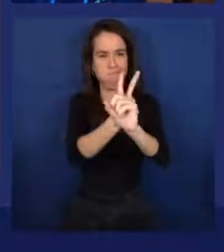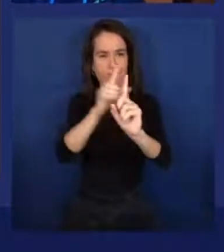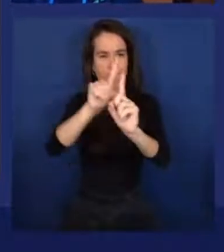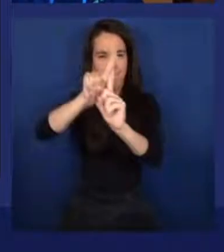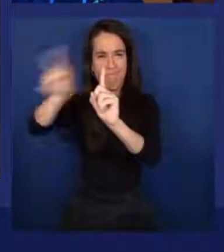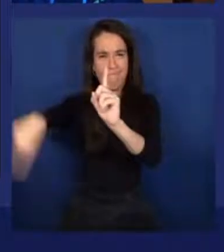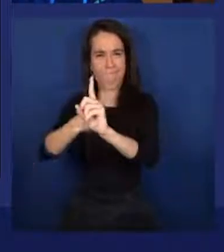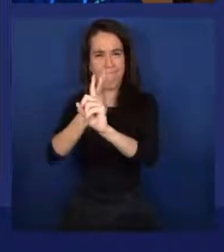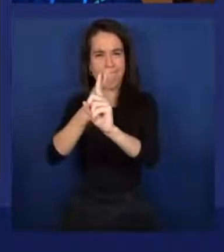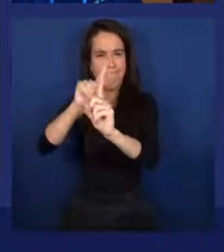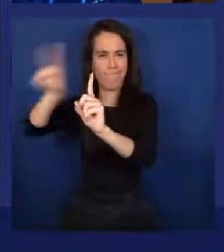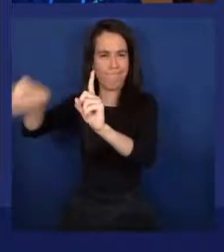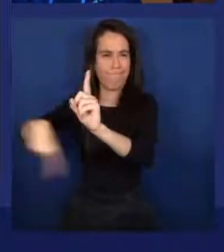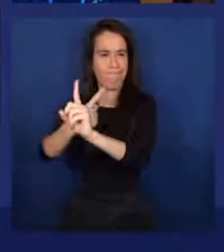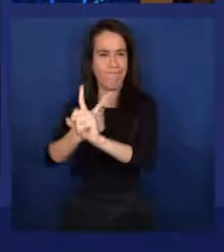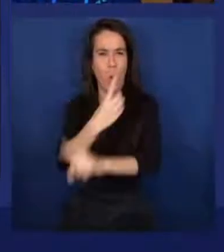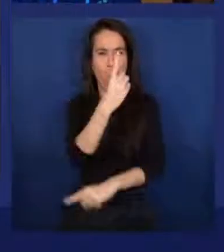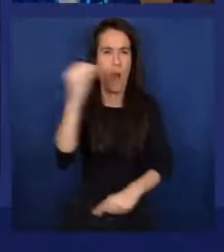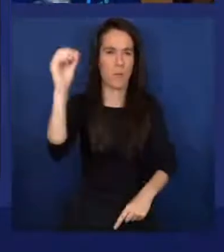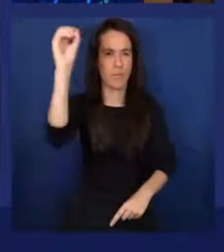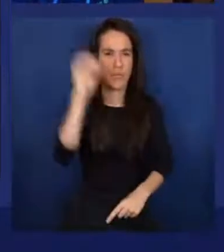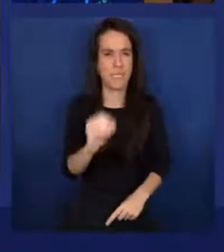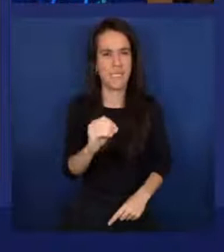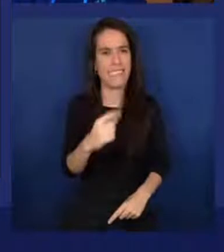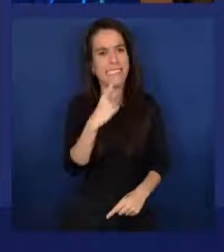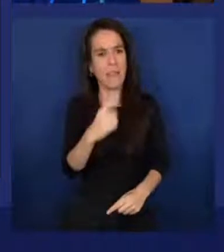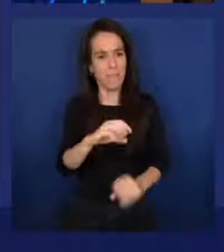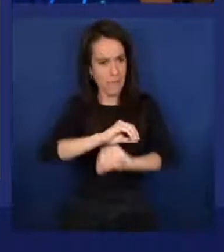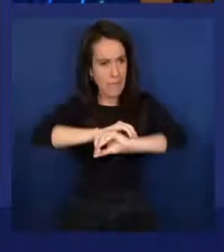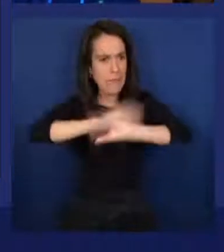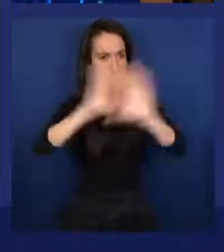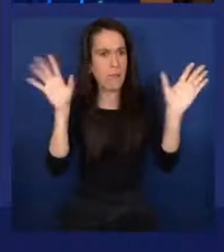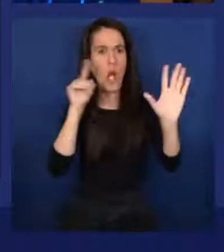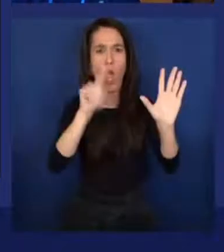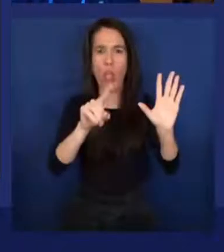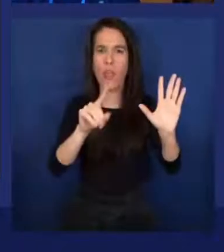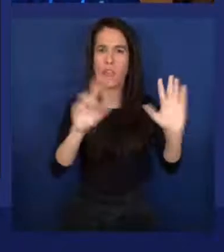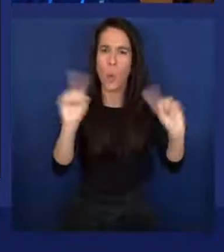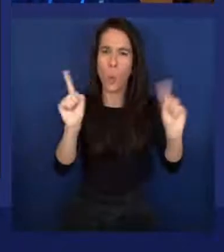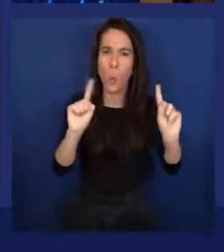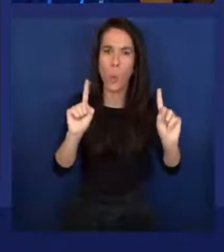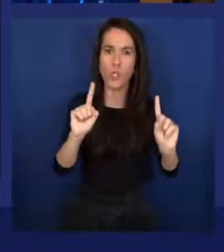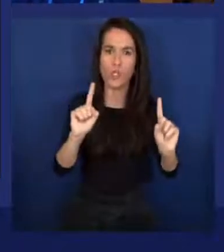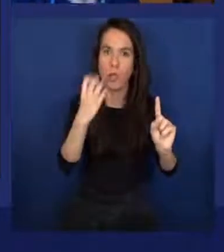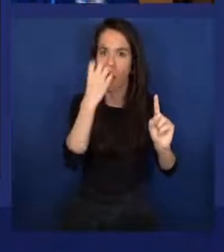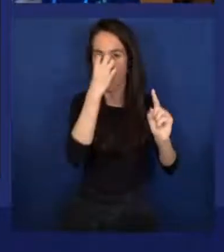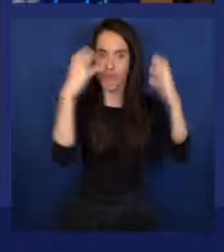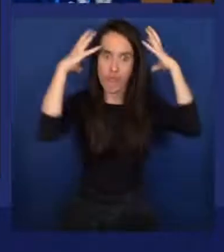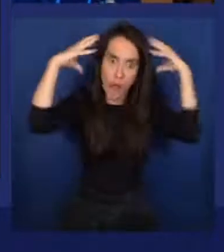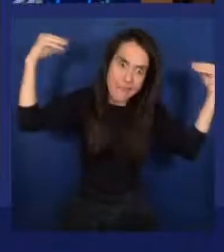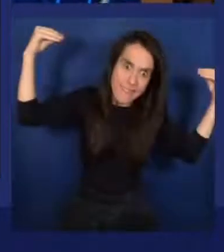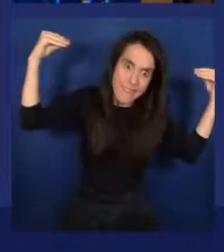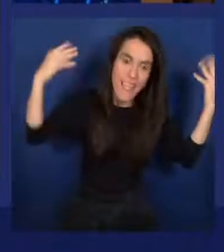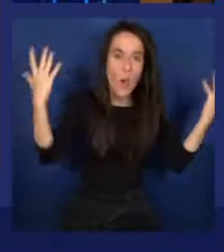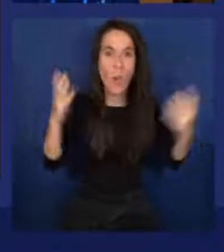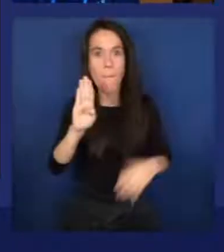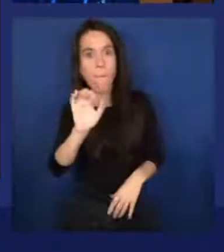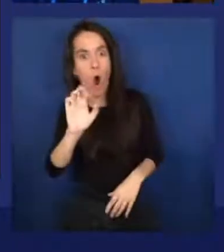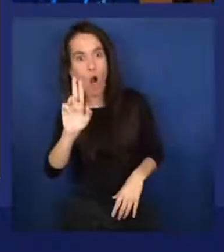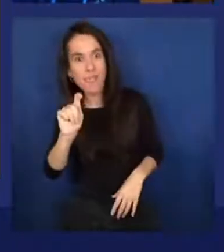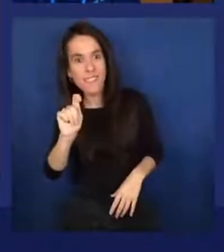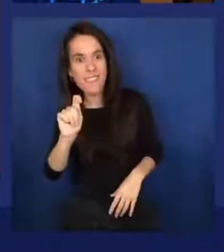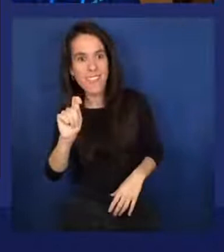very well whether some image is Krusty or not, or Bart Simpson's or not. So both Krusty and Bart are